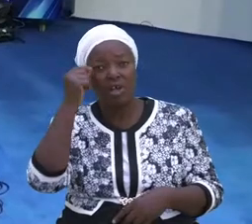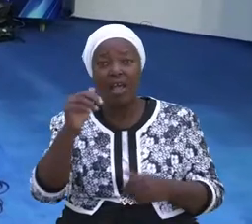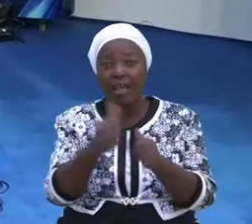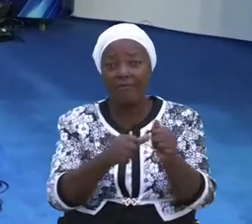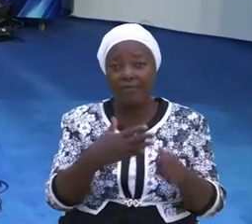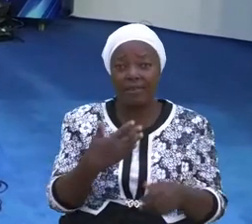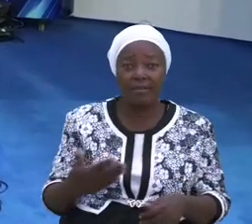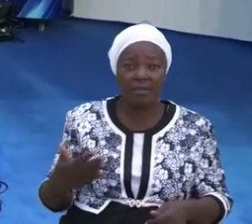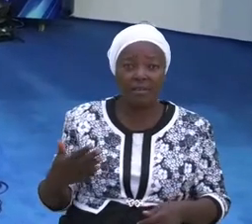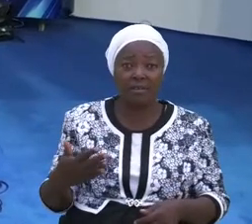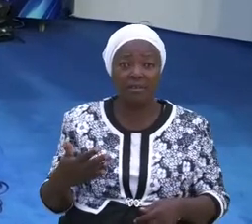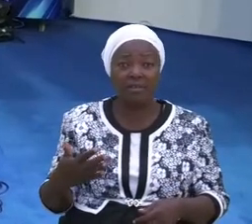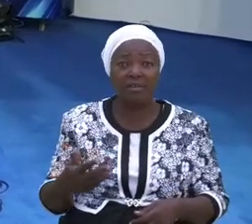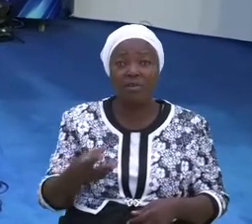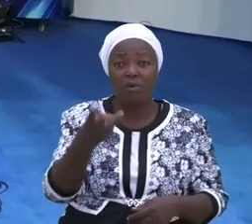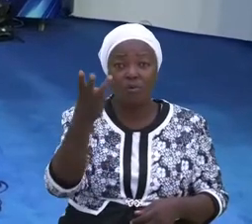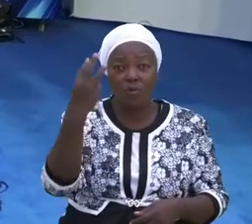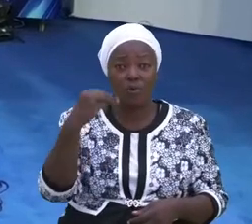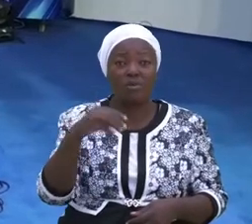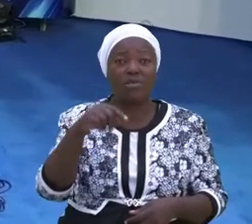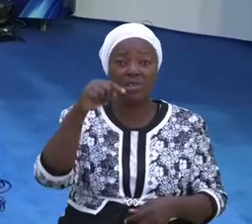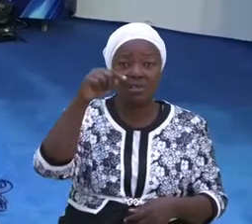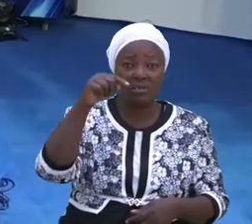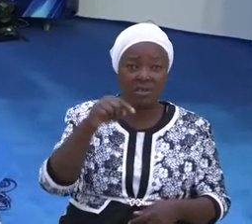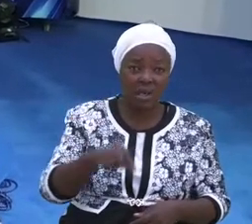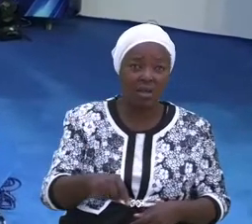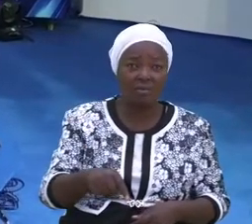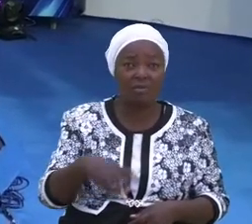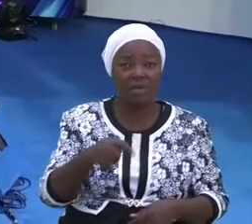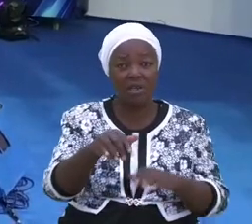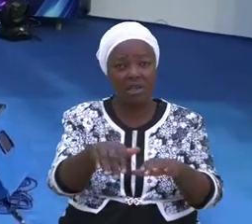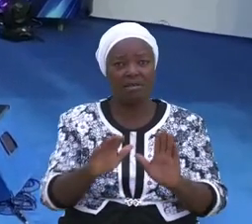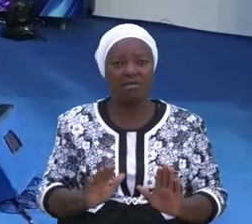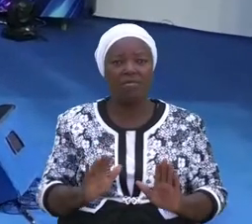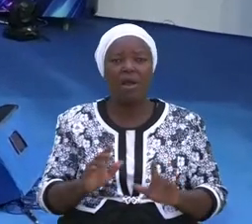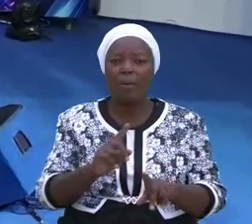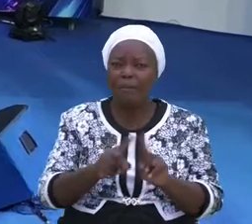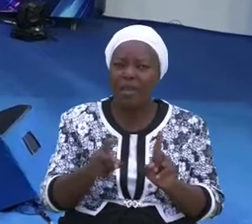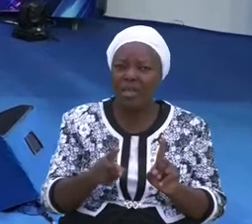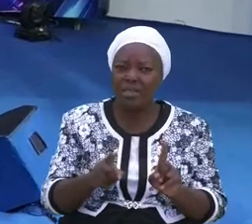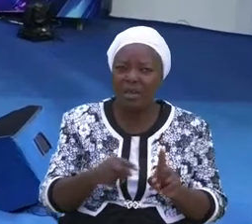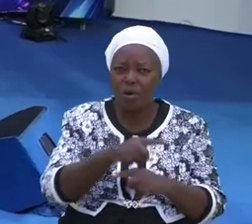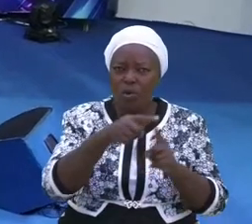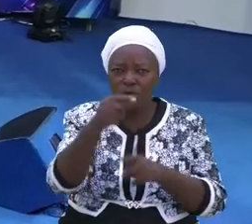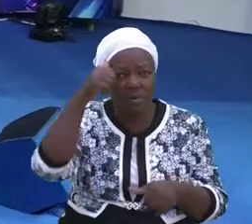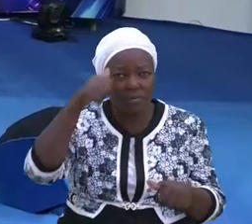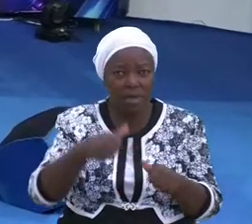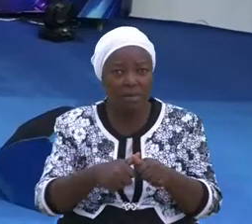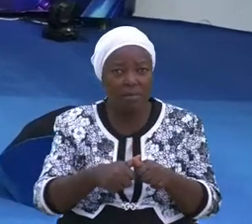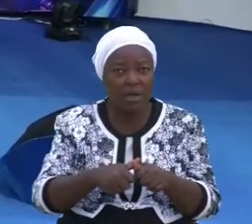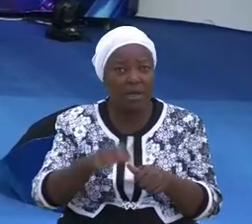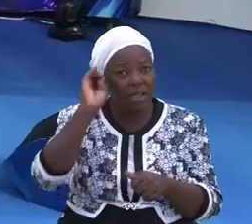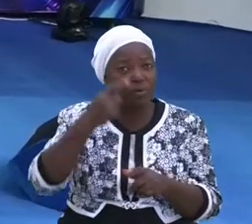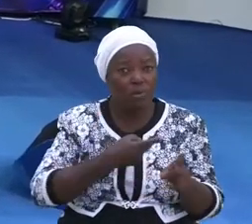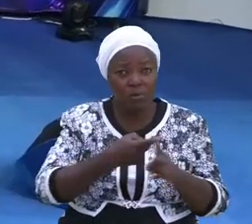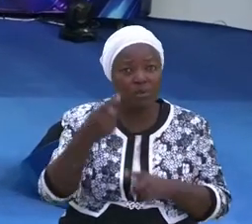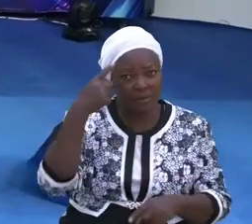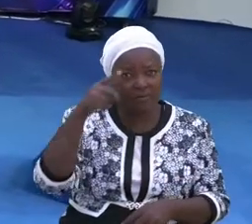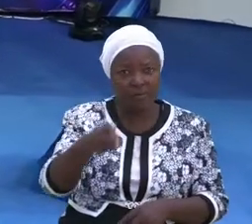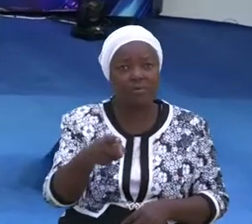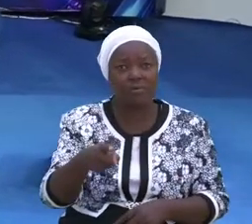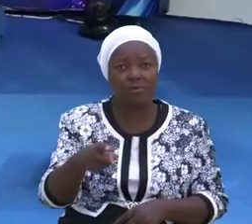everything was down the drain. But when you remember, he was wounded for you.